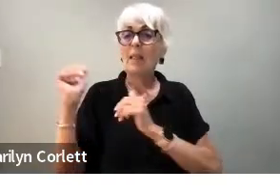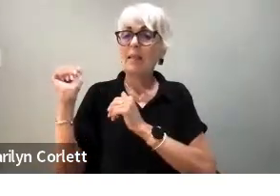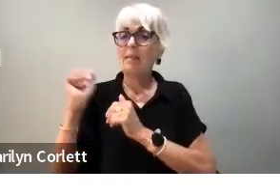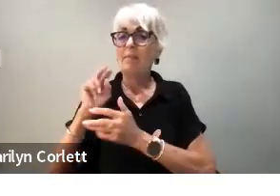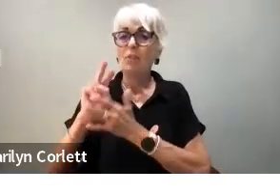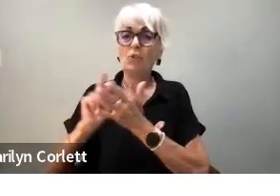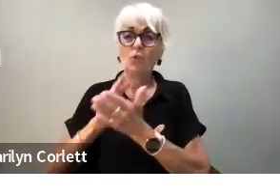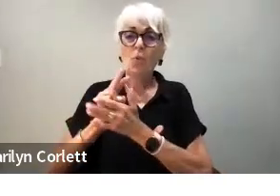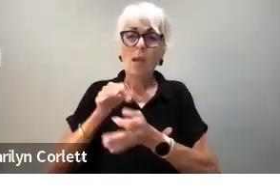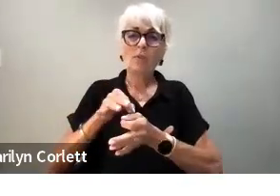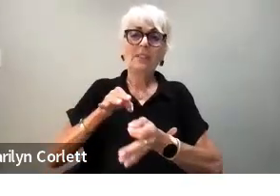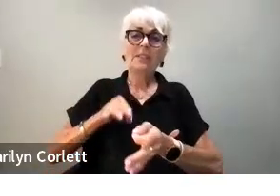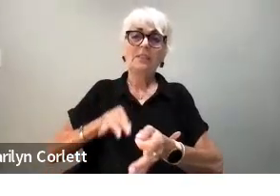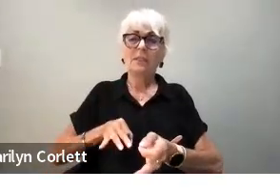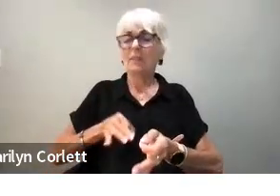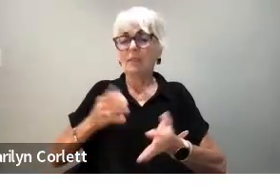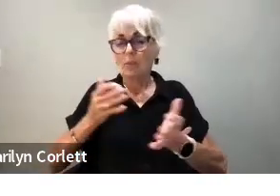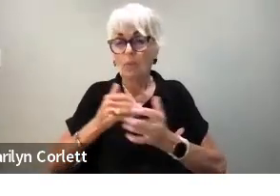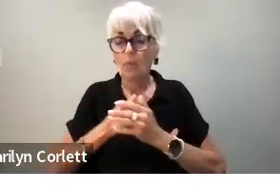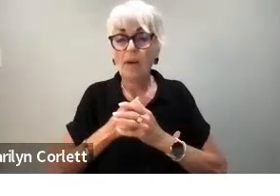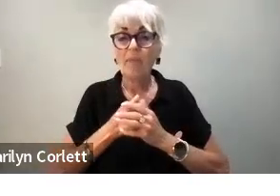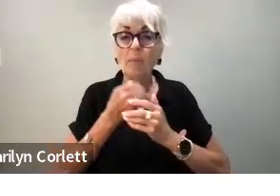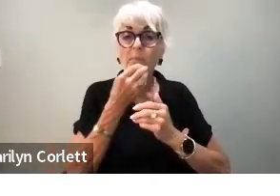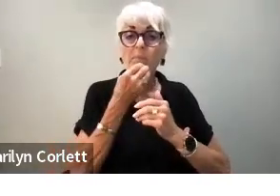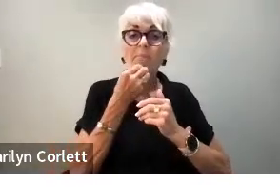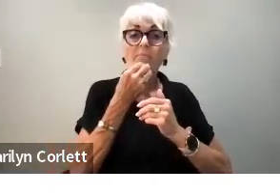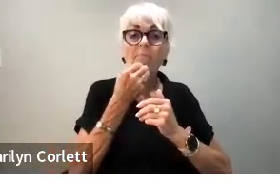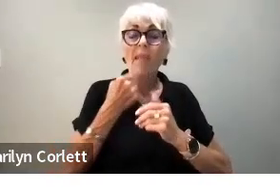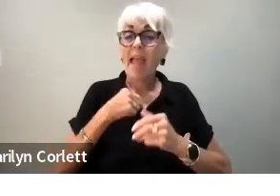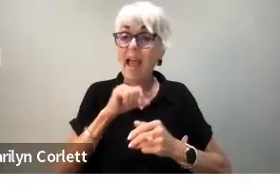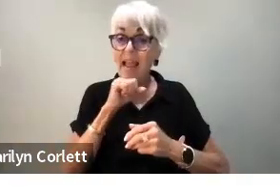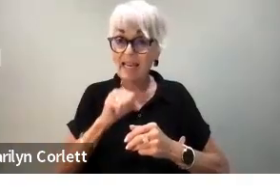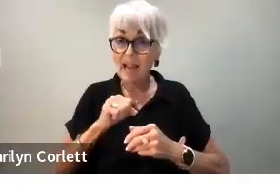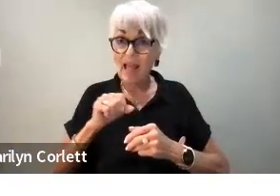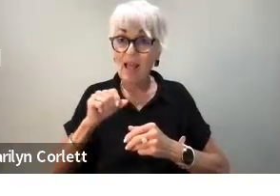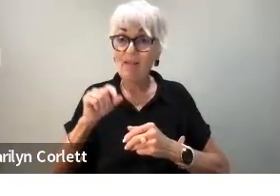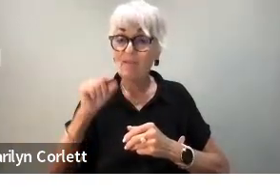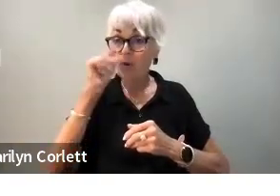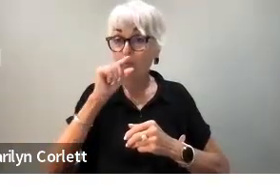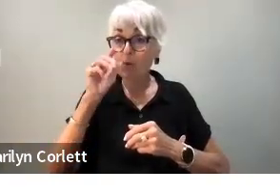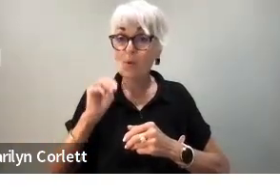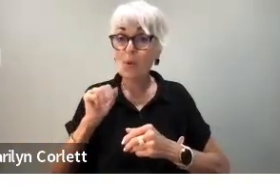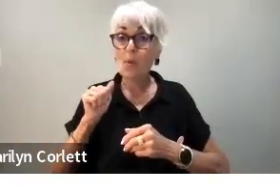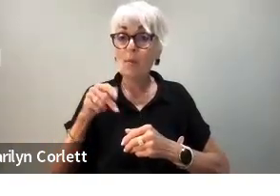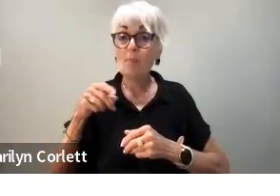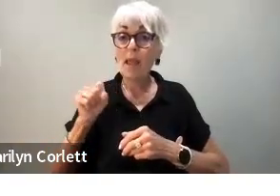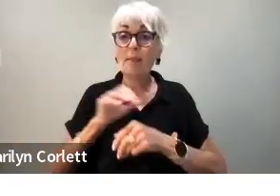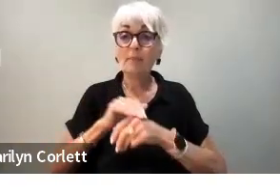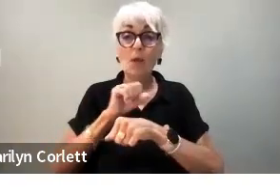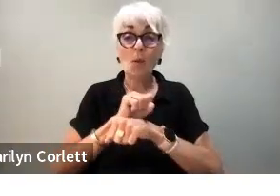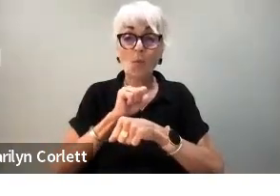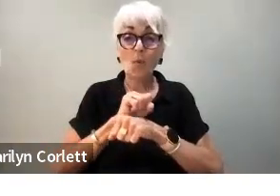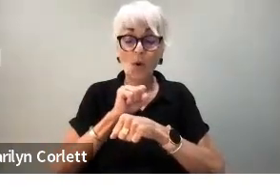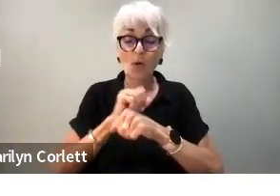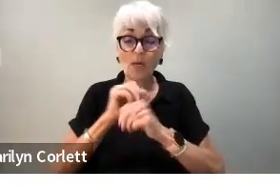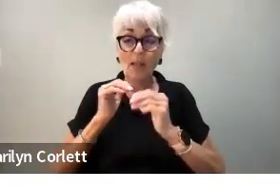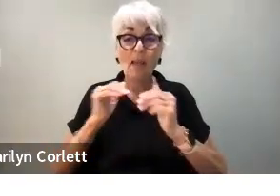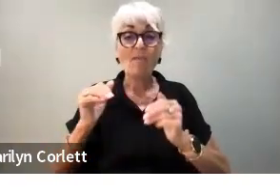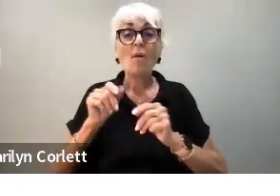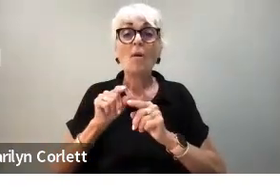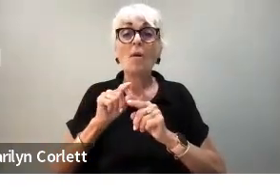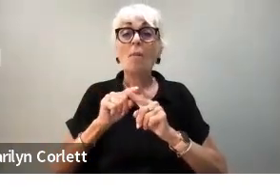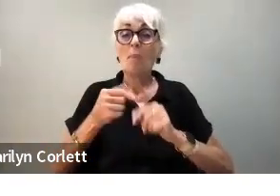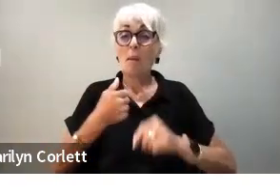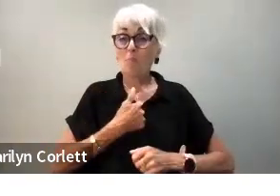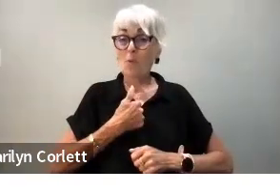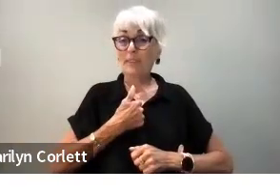whatever it may be. Um, so I love Google Maps on a work level, but a personal level, I also love going fishing.